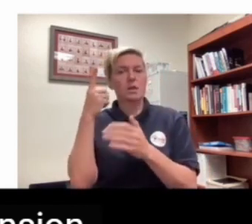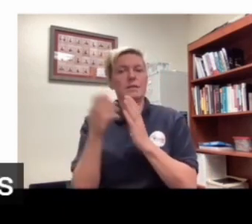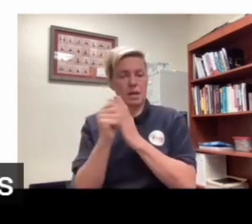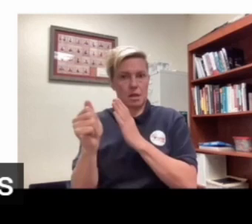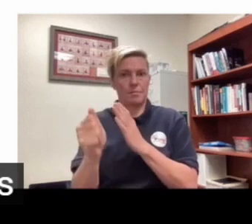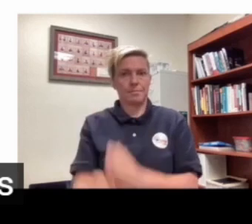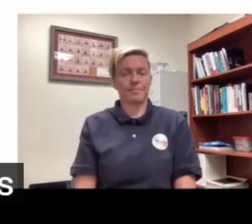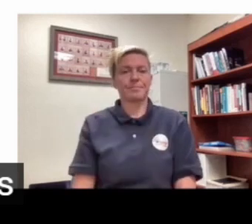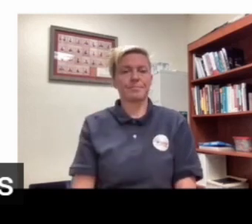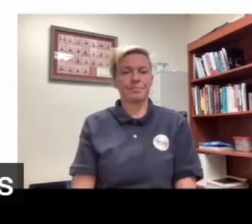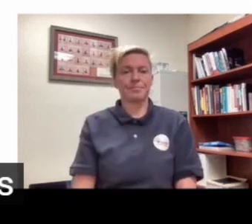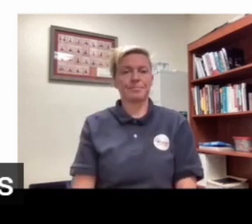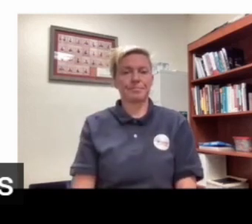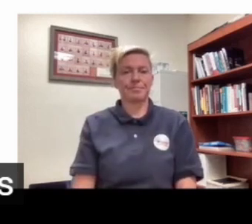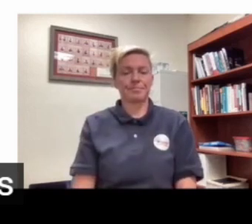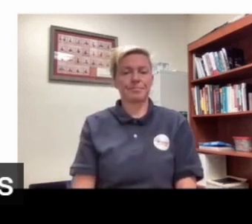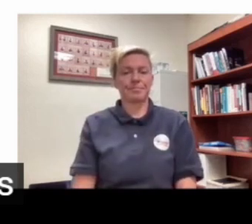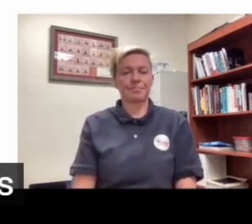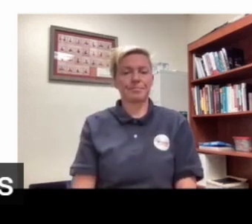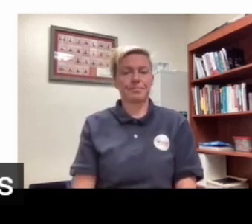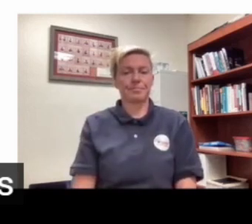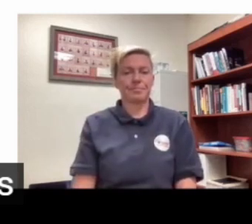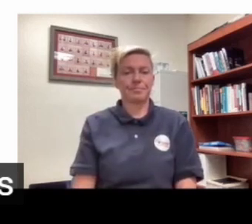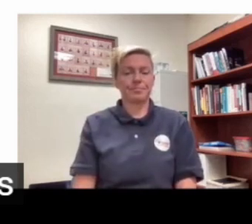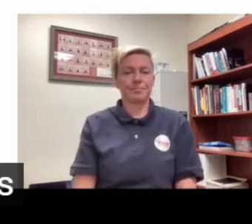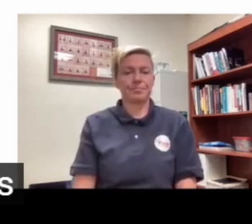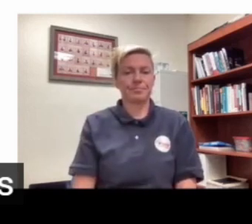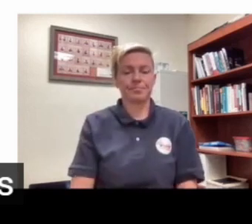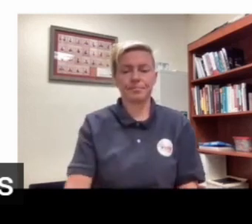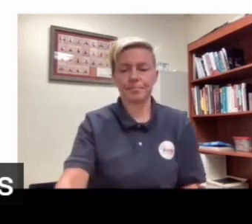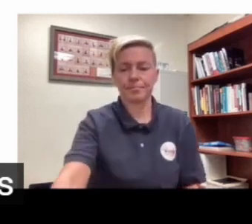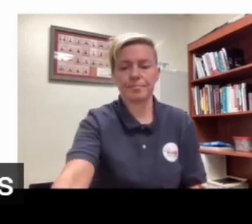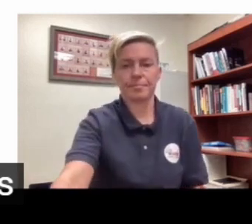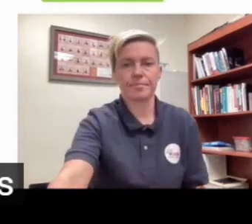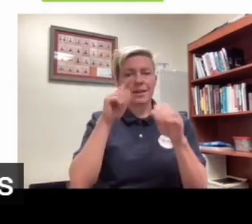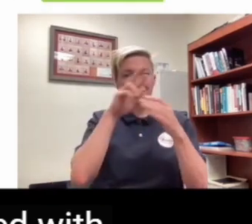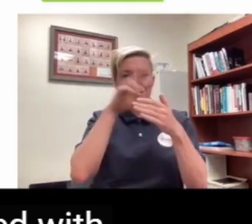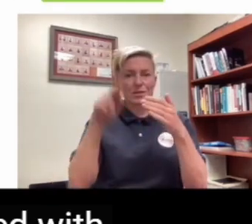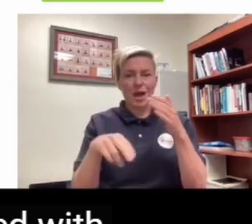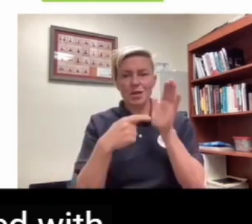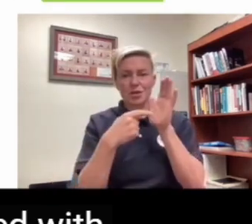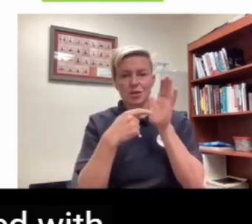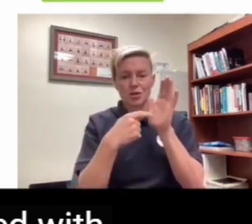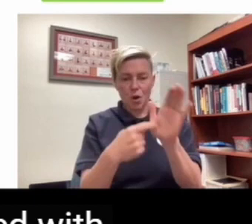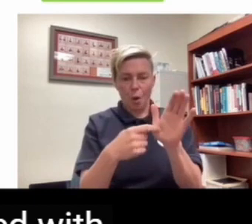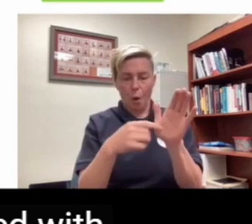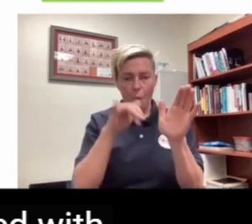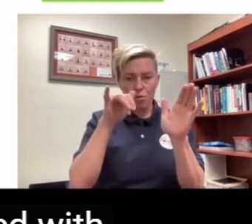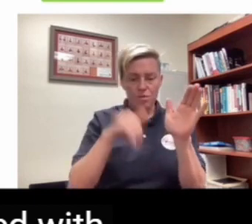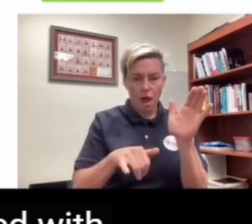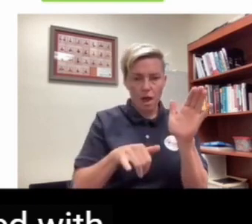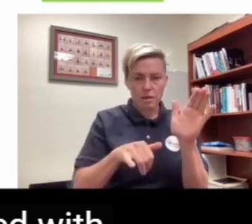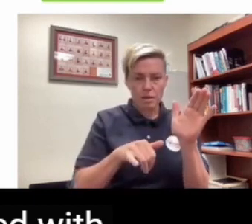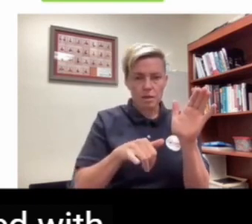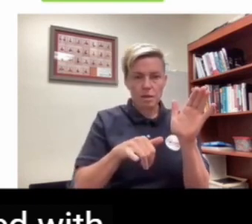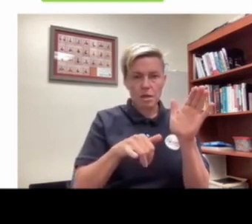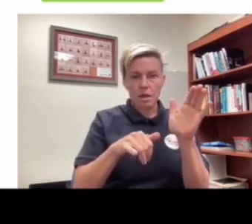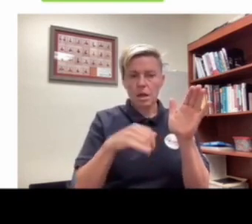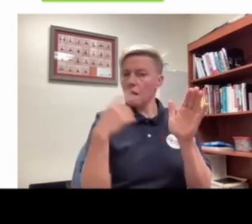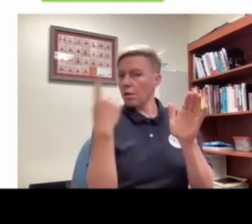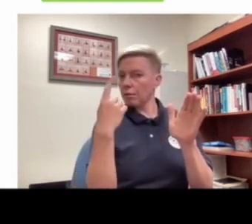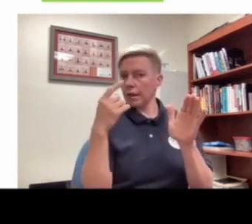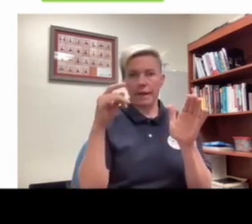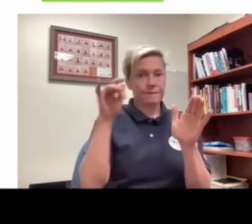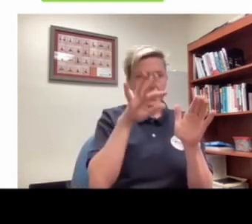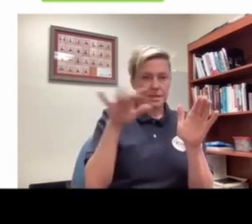comprehension. In other words, skilled signers were also better readers. Although ASL skills were associated with